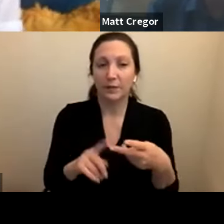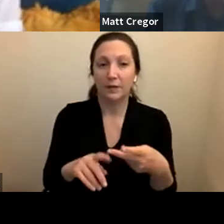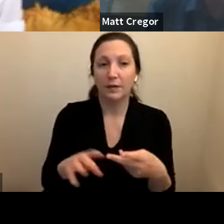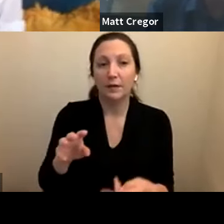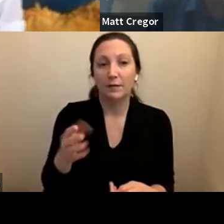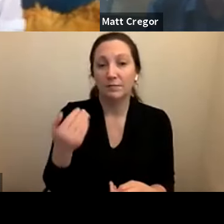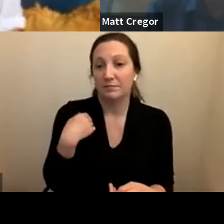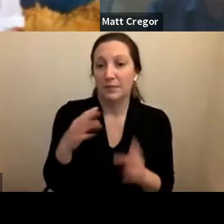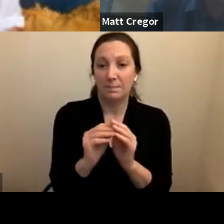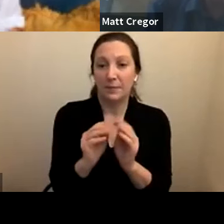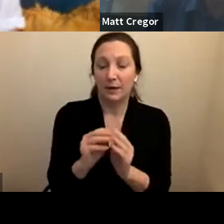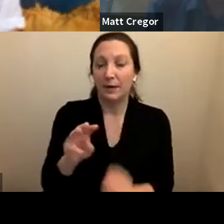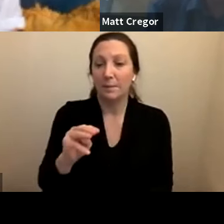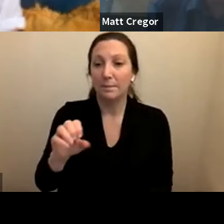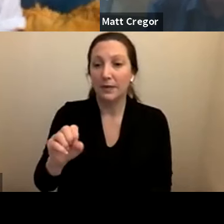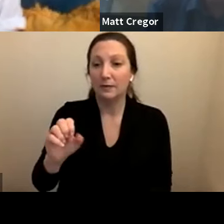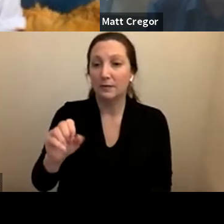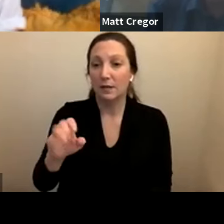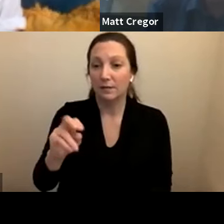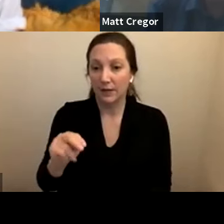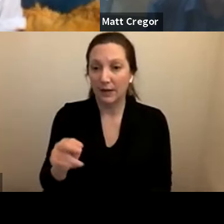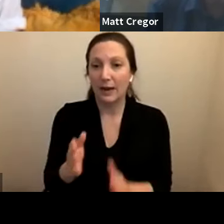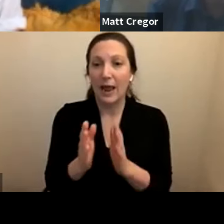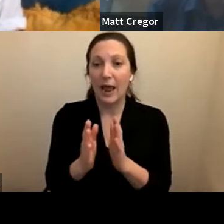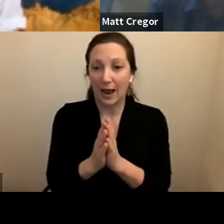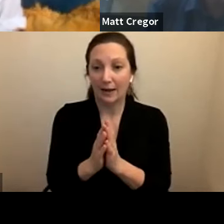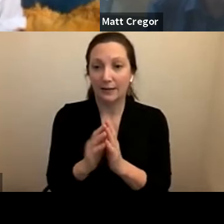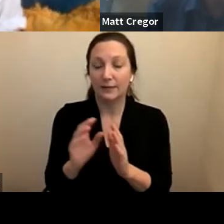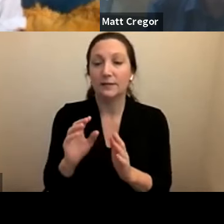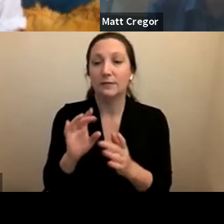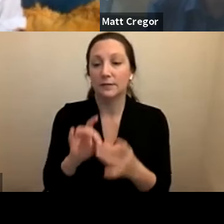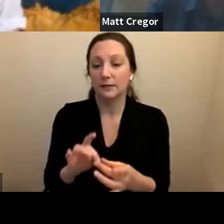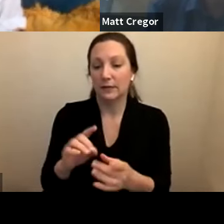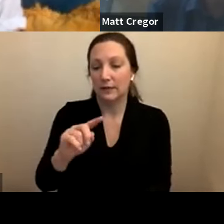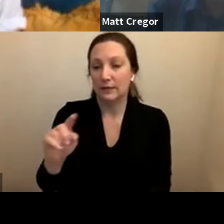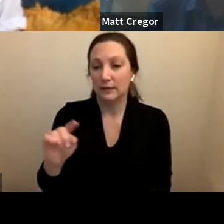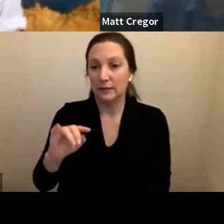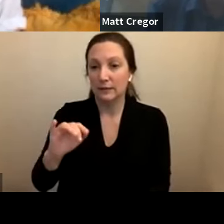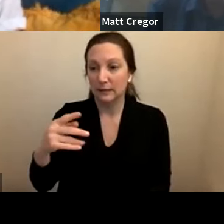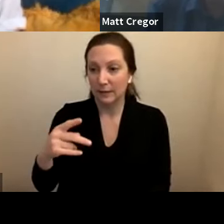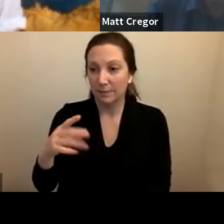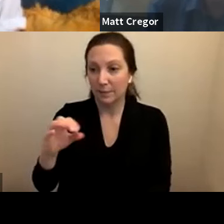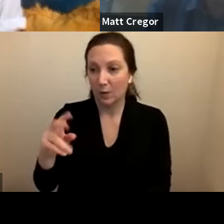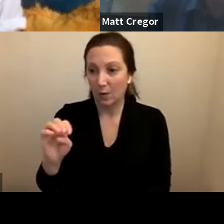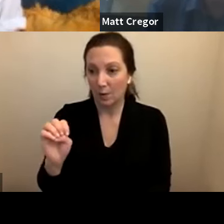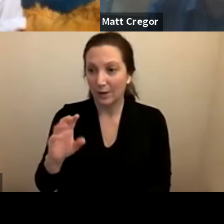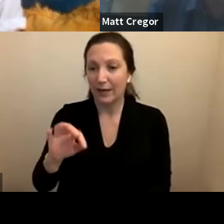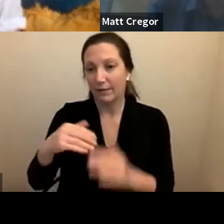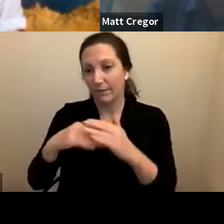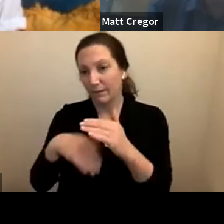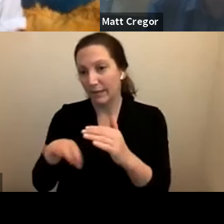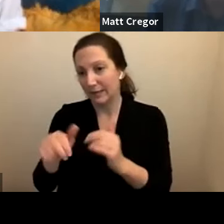around zip codes where there were fewer than 10 invitations, and sort of grouping them together to make sure we were